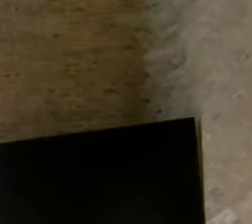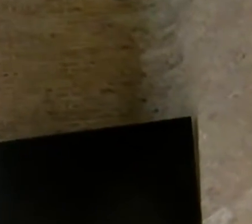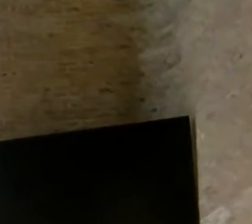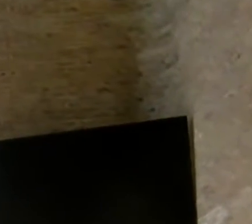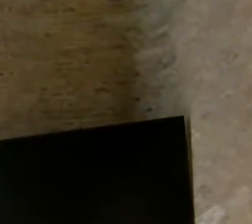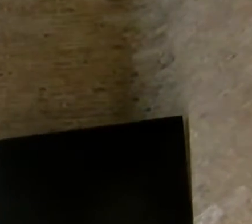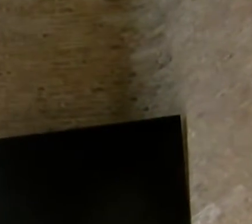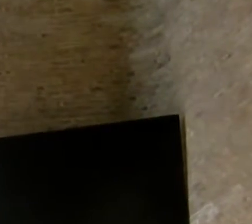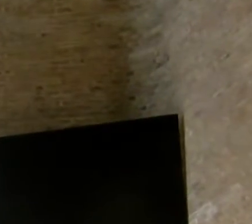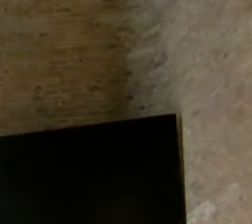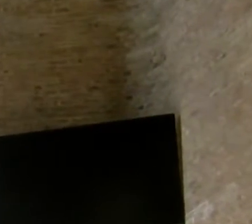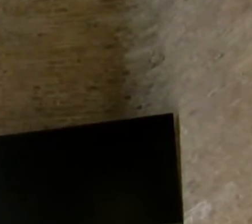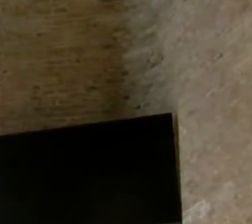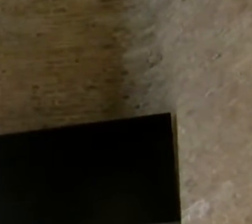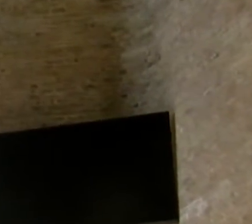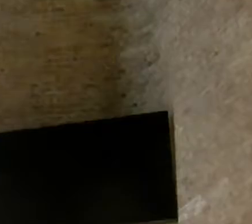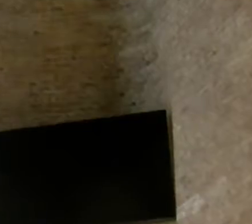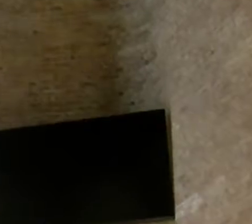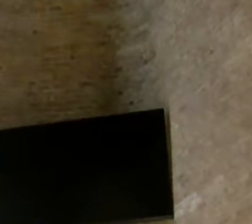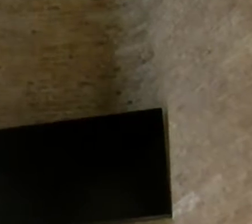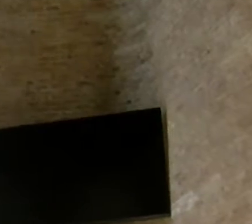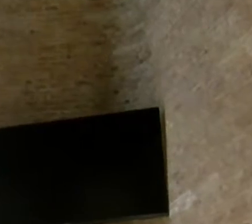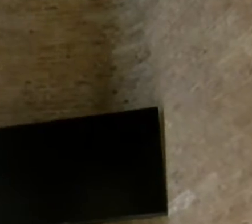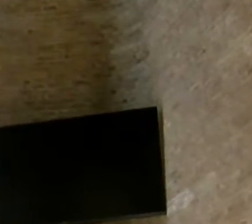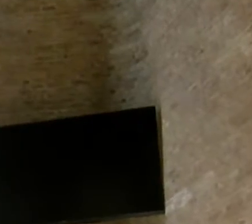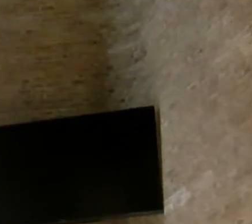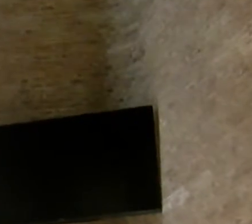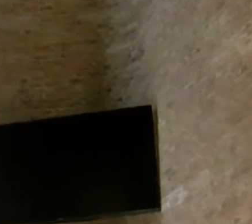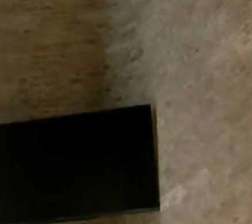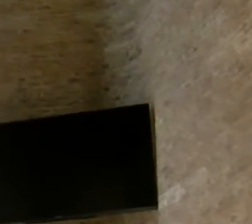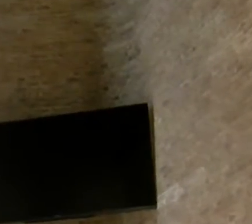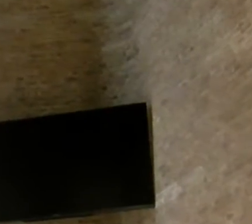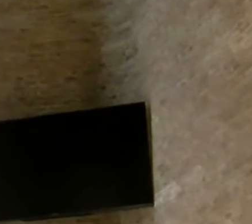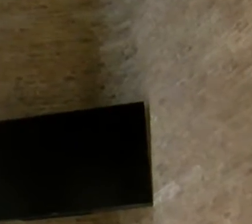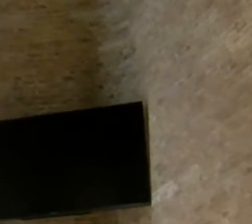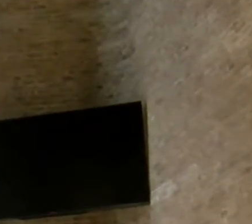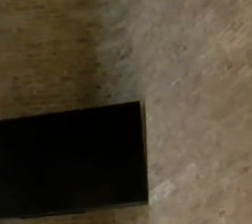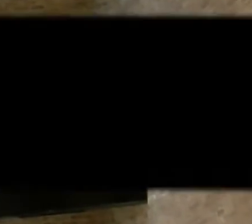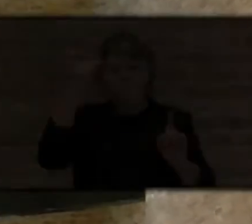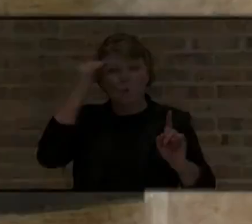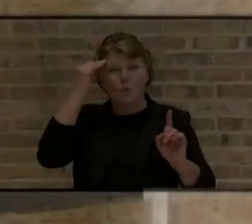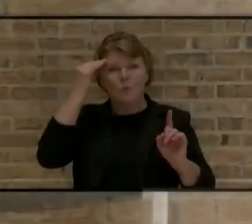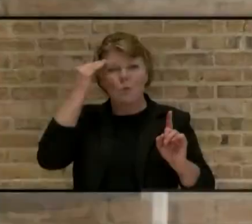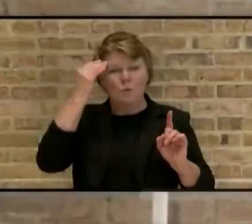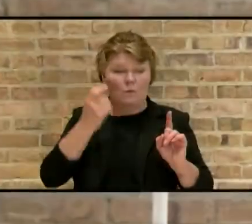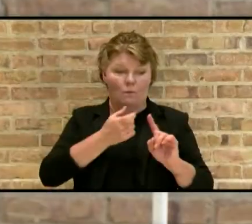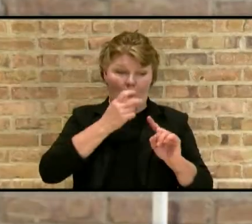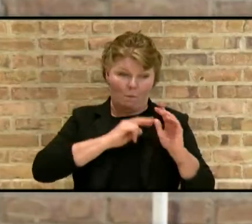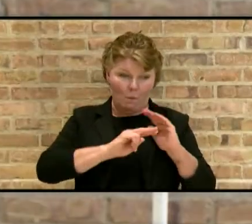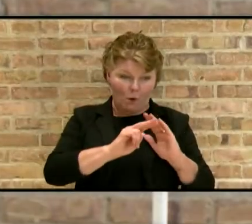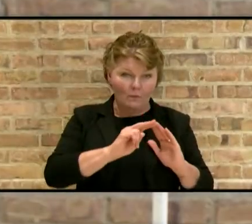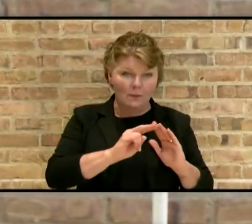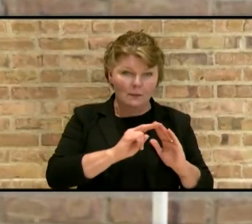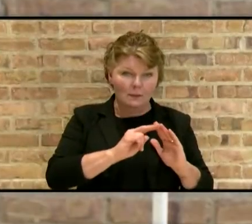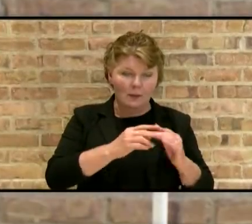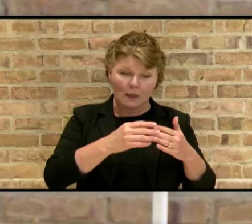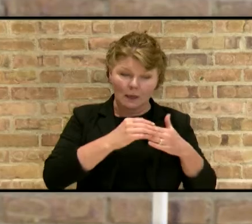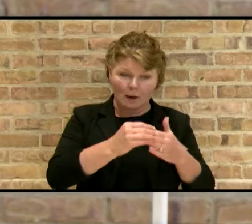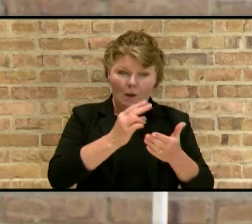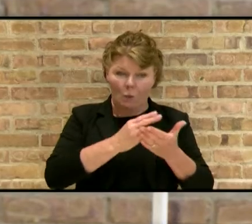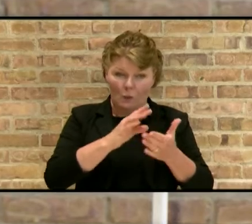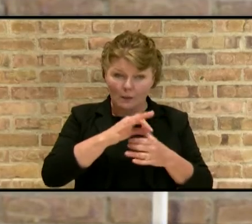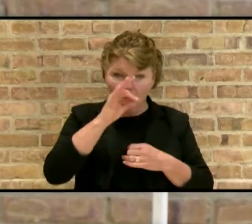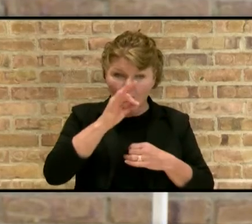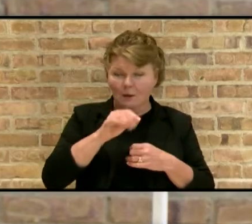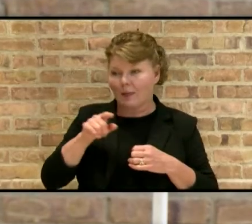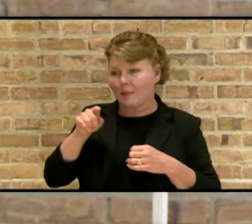and congregations of the Lutheran Church Missouri Synod from your surrounding area. On today's program, by the guidance of the Holy Spirit,